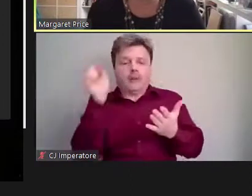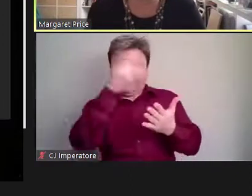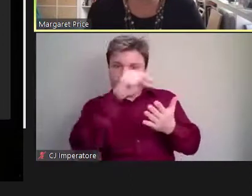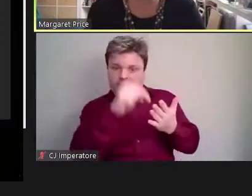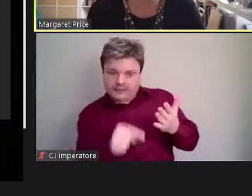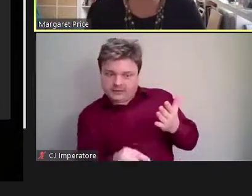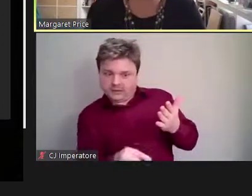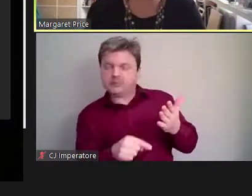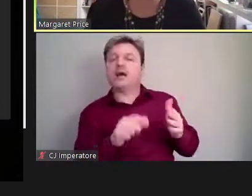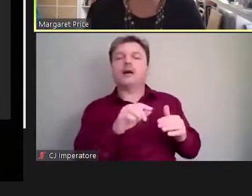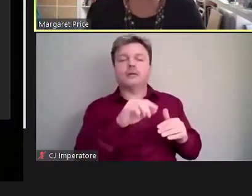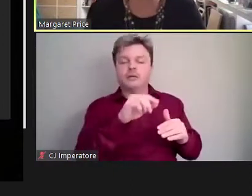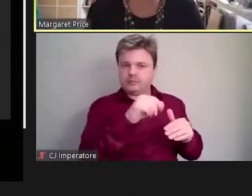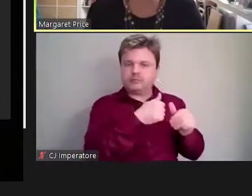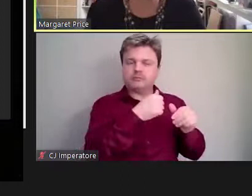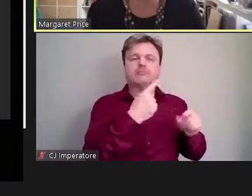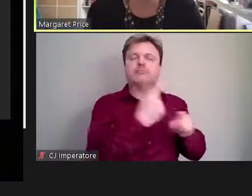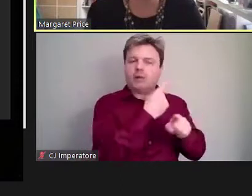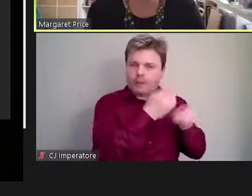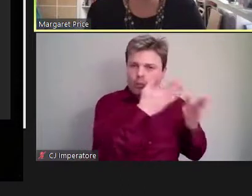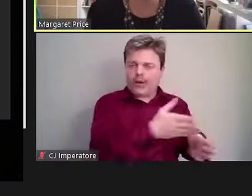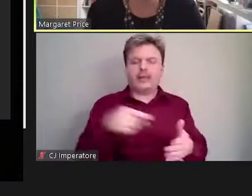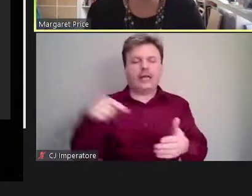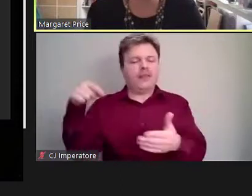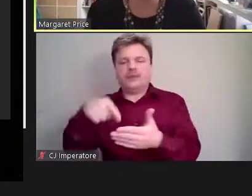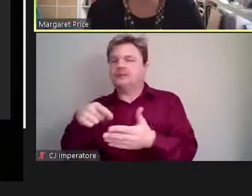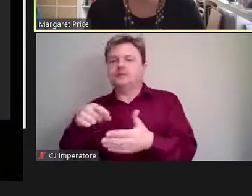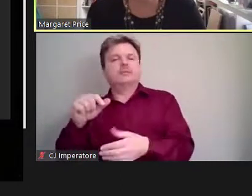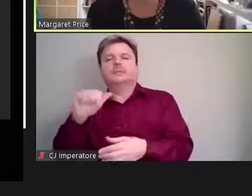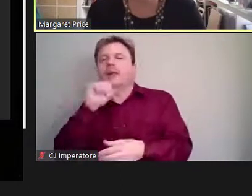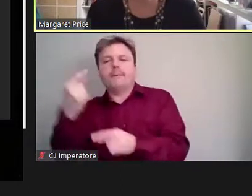do. So I do think that these things